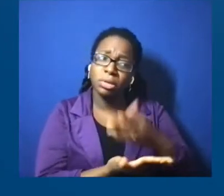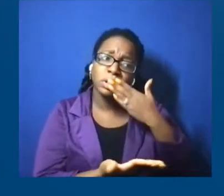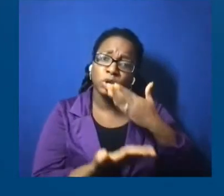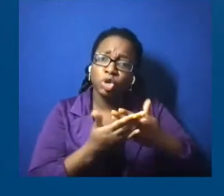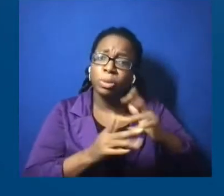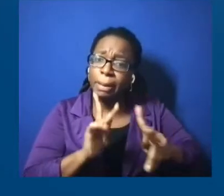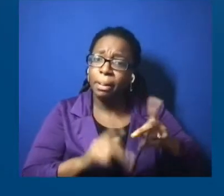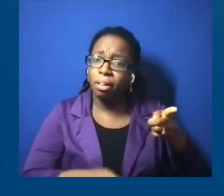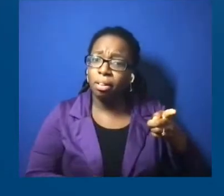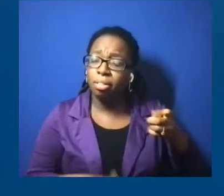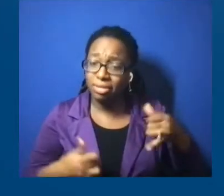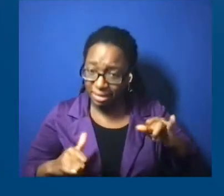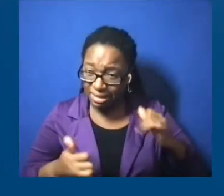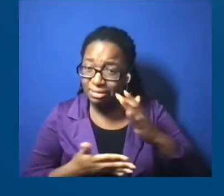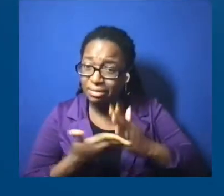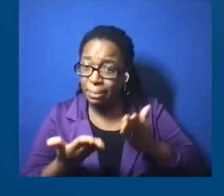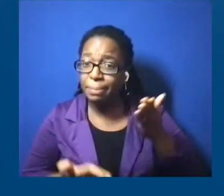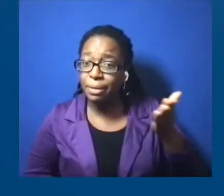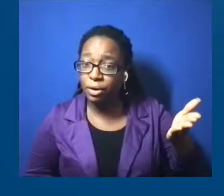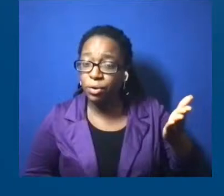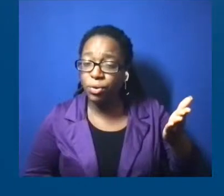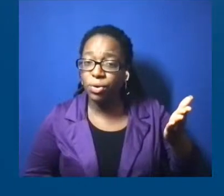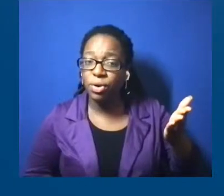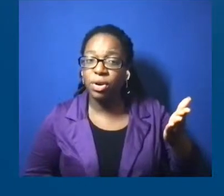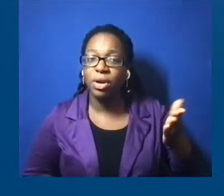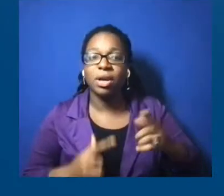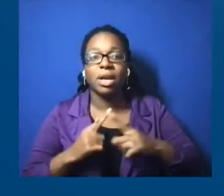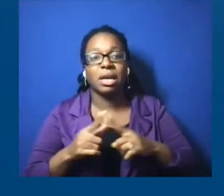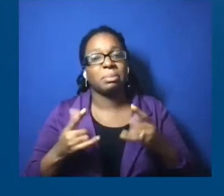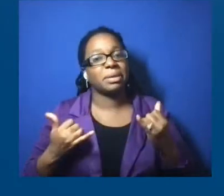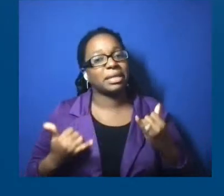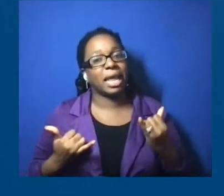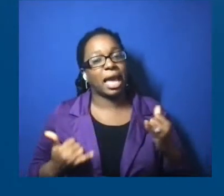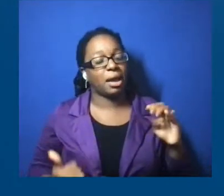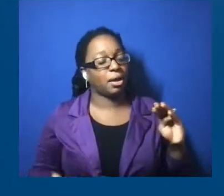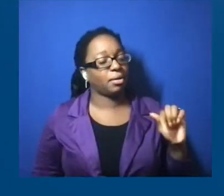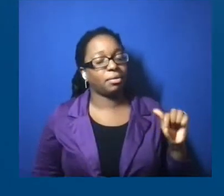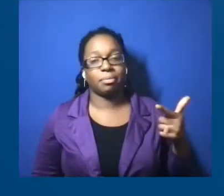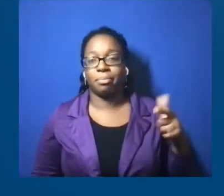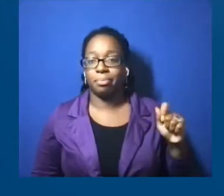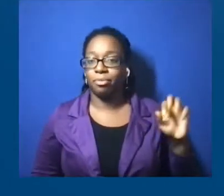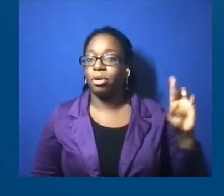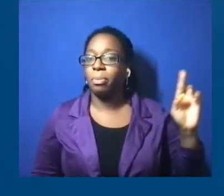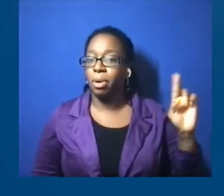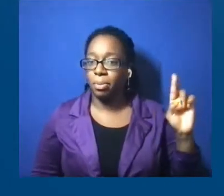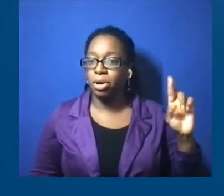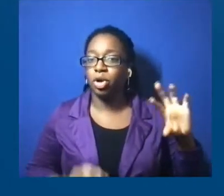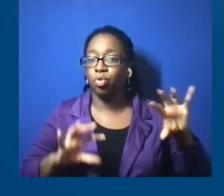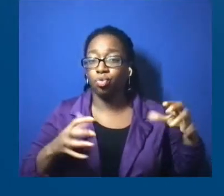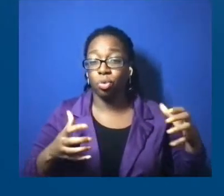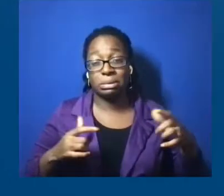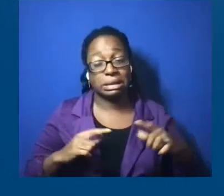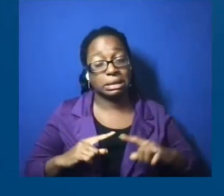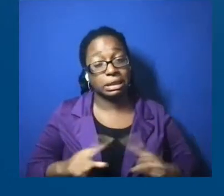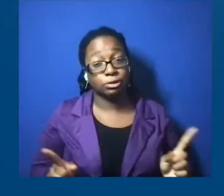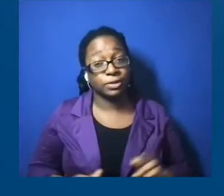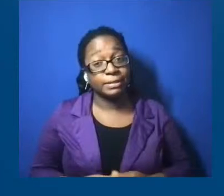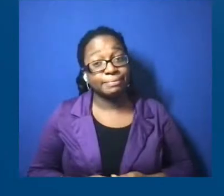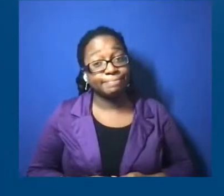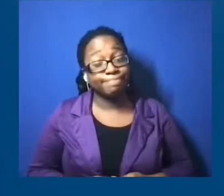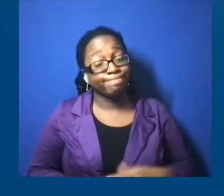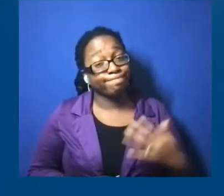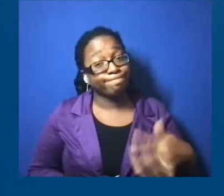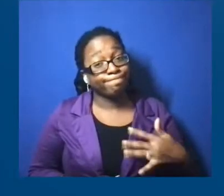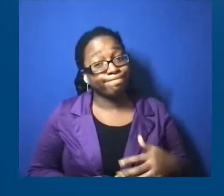of them there. But this is a different breed of cat, this MAGA Republican group. I really mean it.